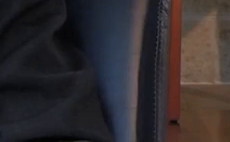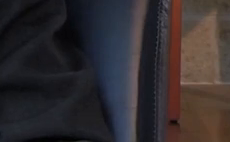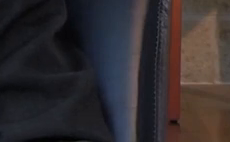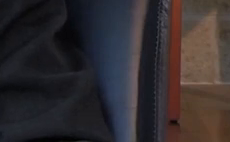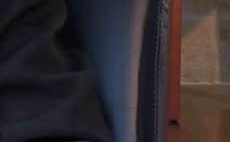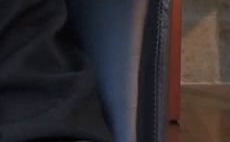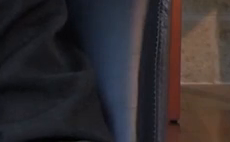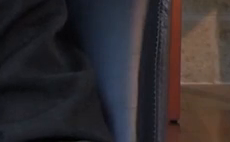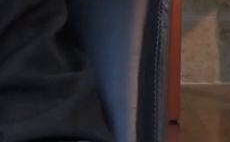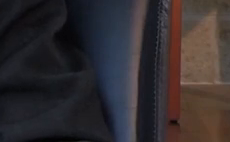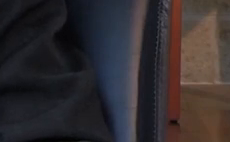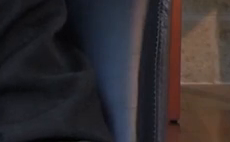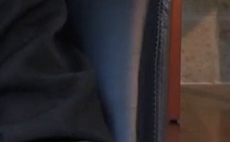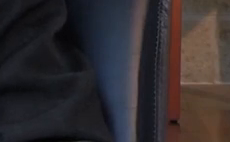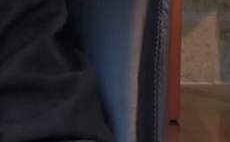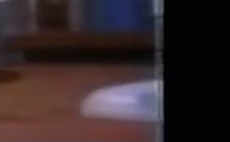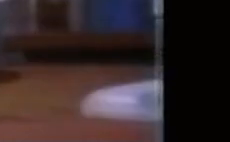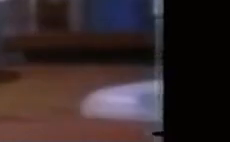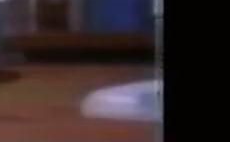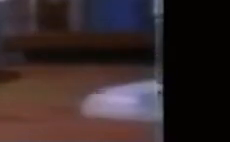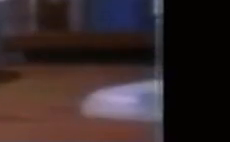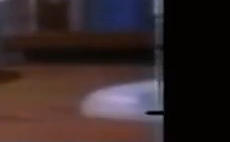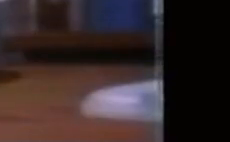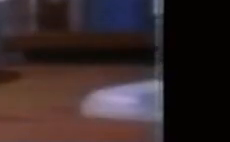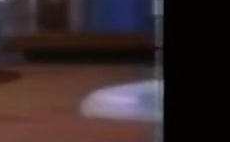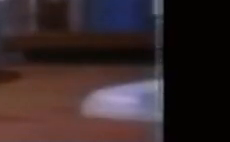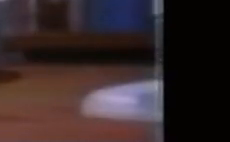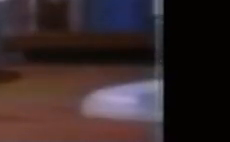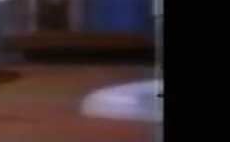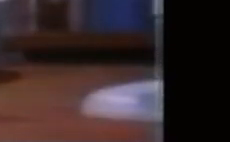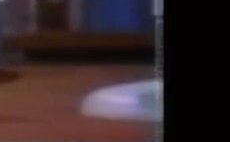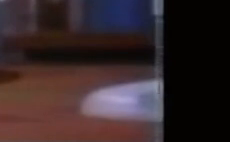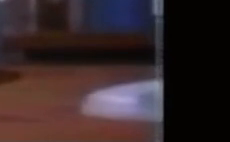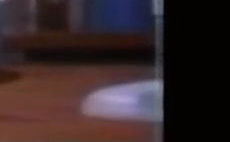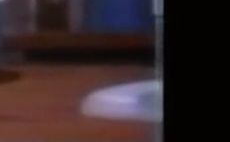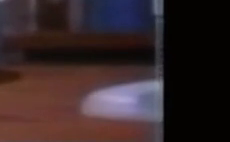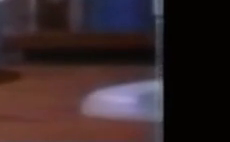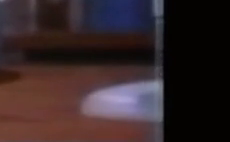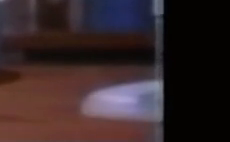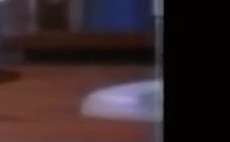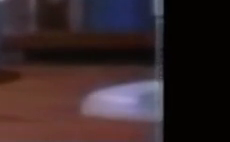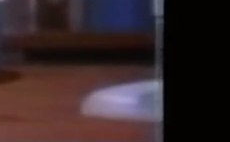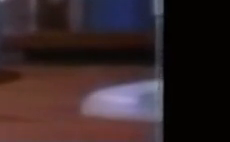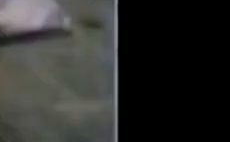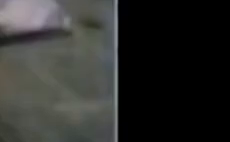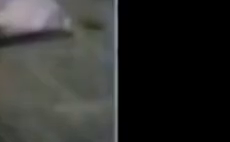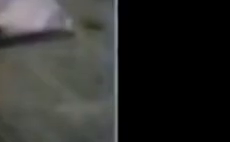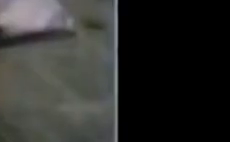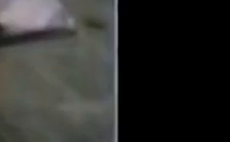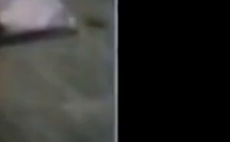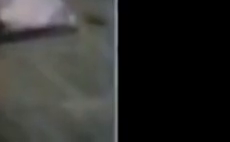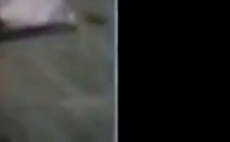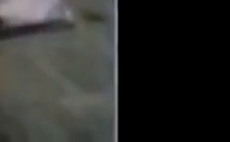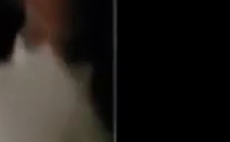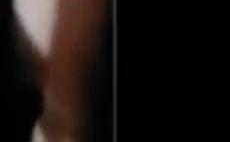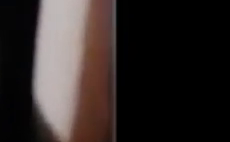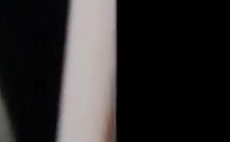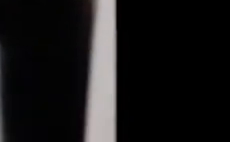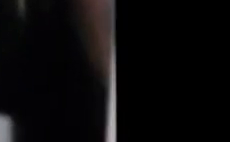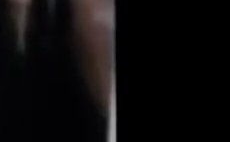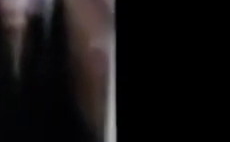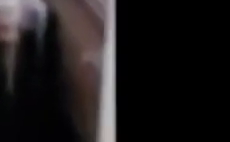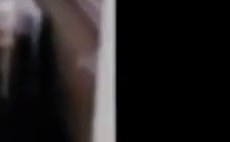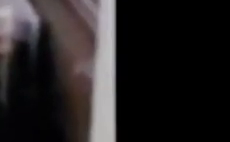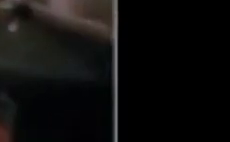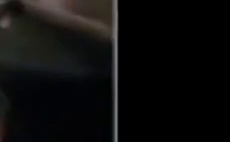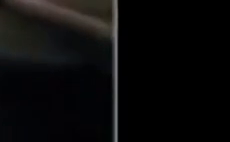union leaders were advising them to do. In several large cities, the post offices are shut down. In New York, for example,